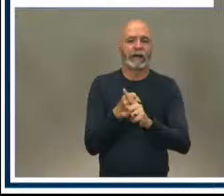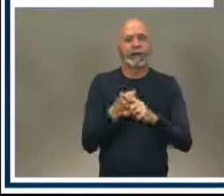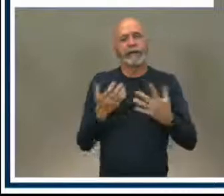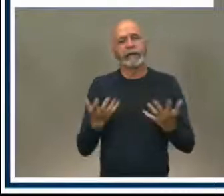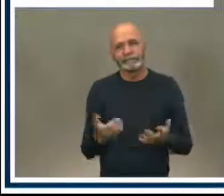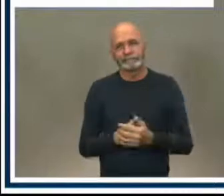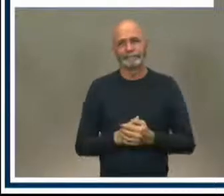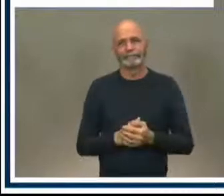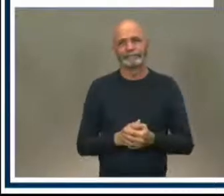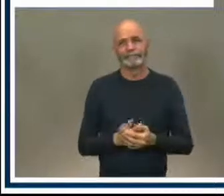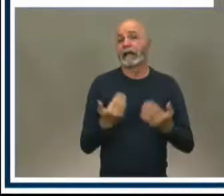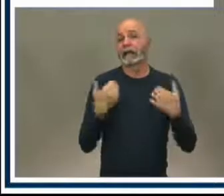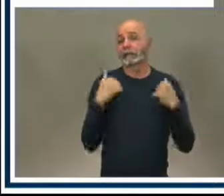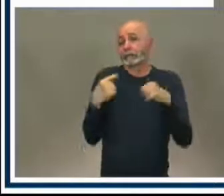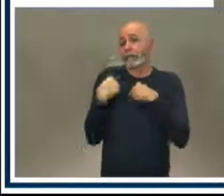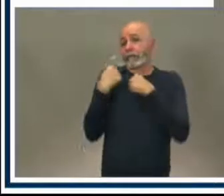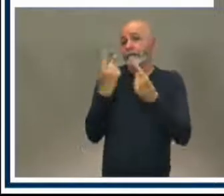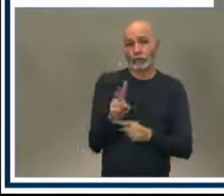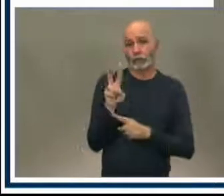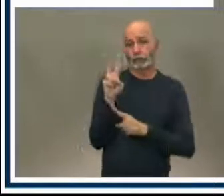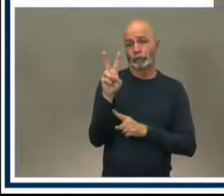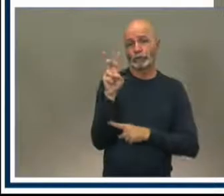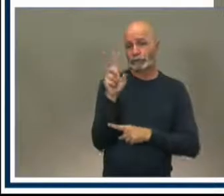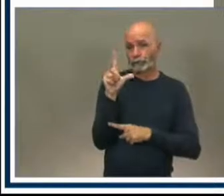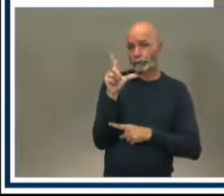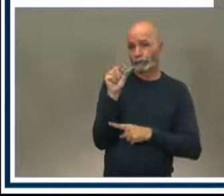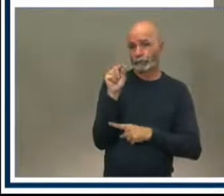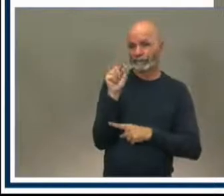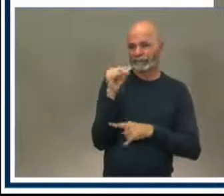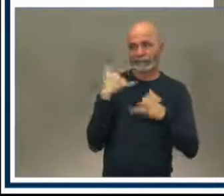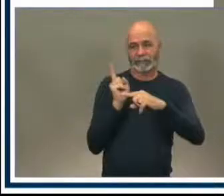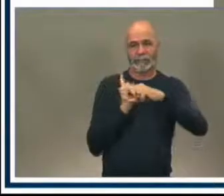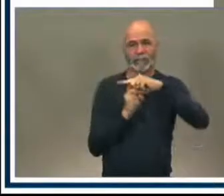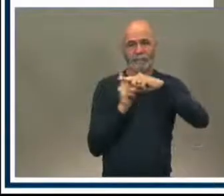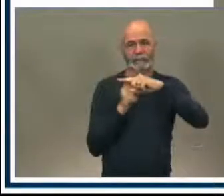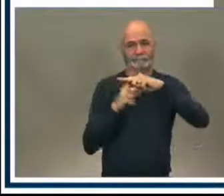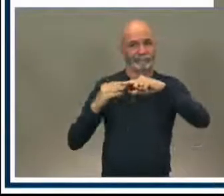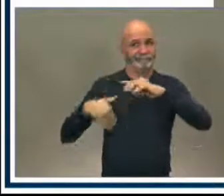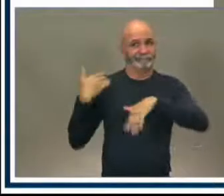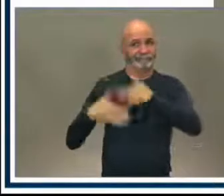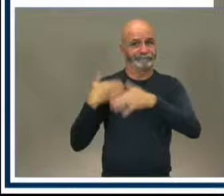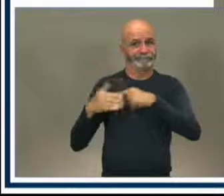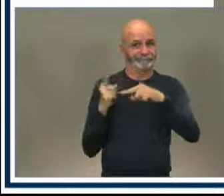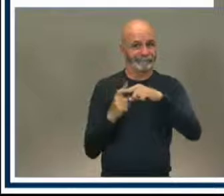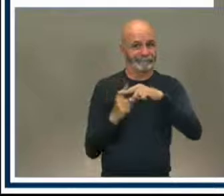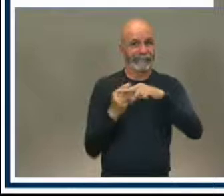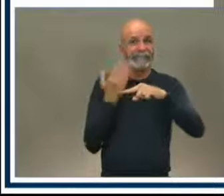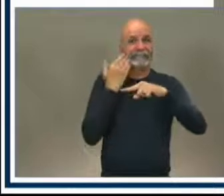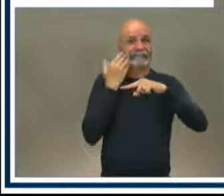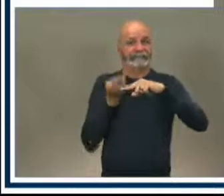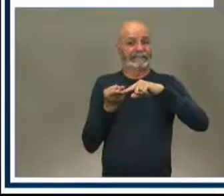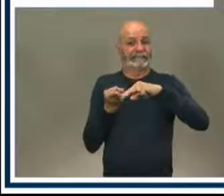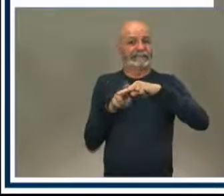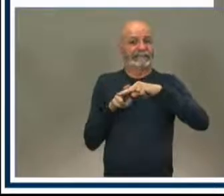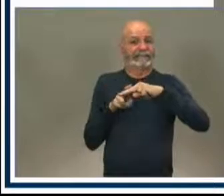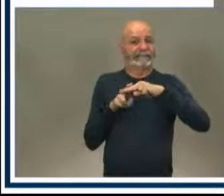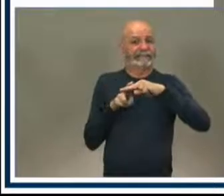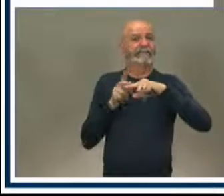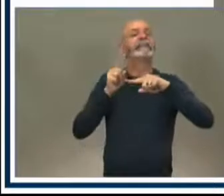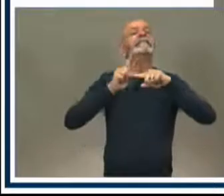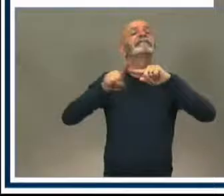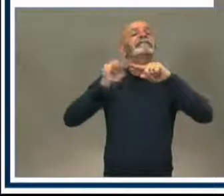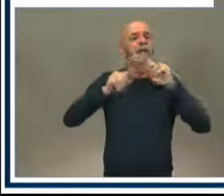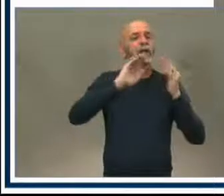has 220 active cases of COVID-19. The increased case numbers we are seeing are from several clusters